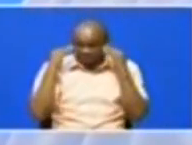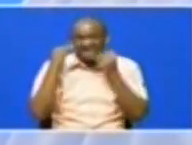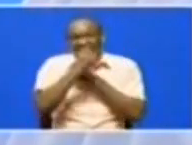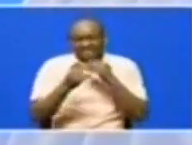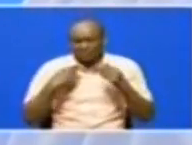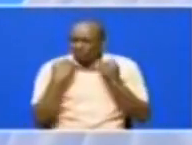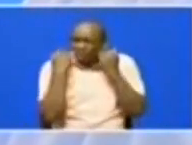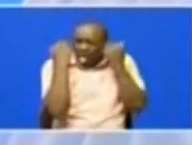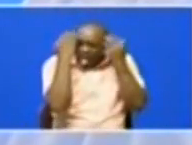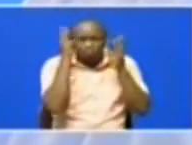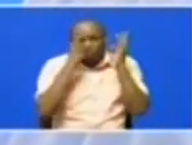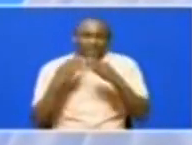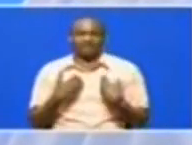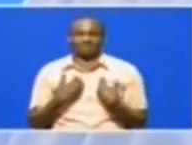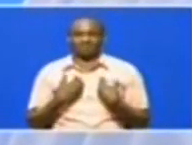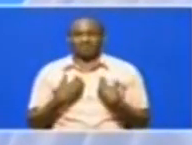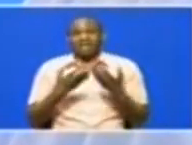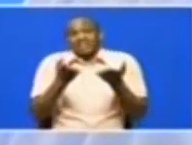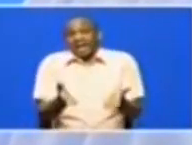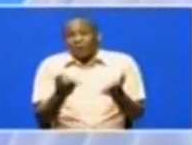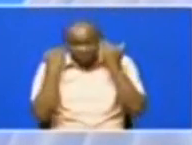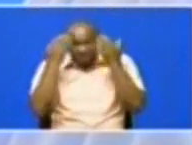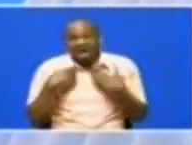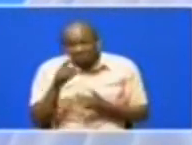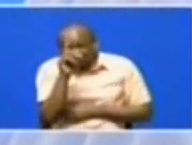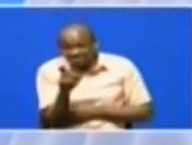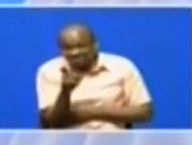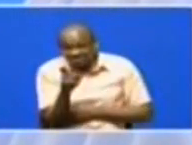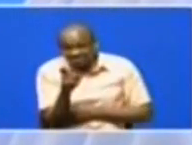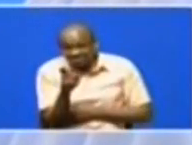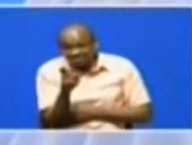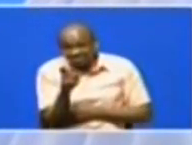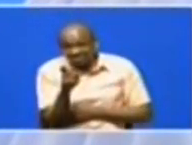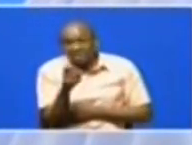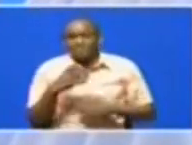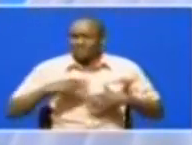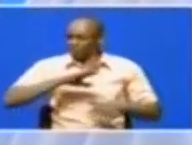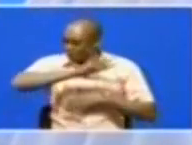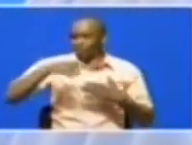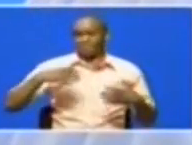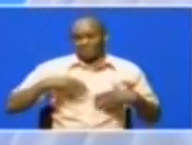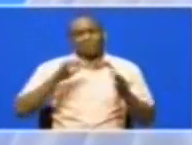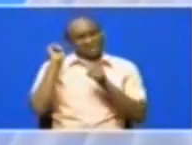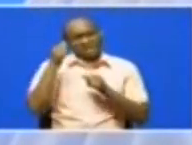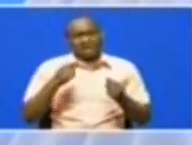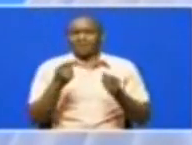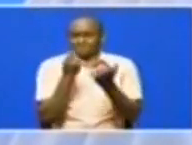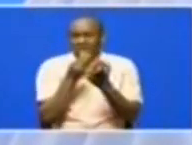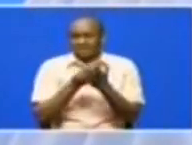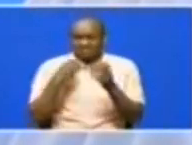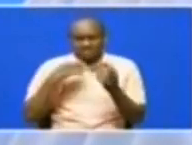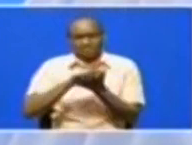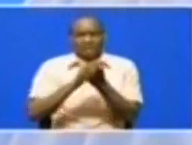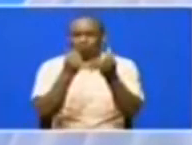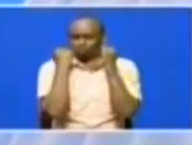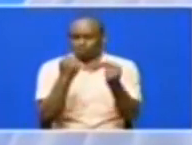full of tension. Sasa kuna tension. Hey, kila mtu sasa, even the Kenya shilling, I'm sure, is